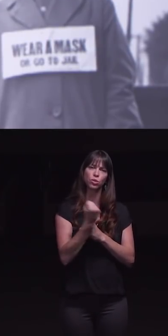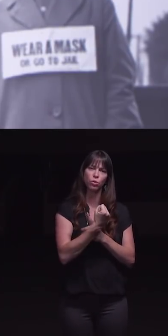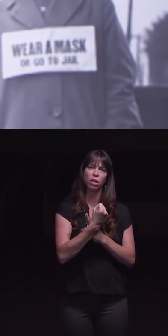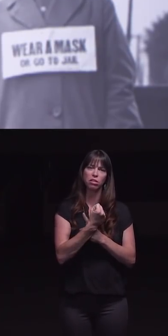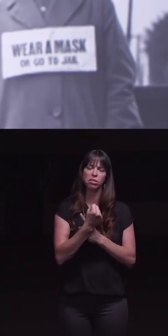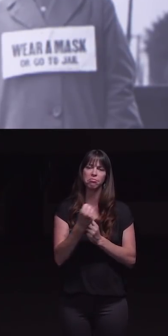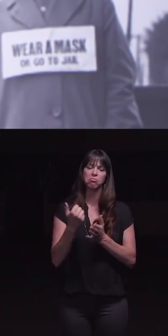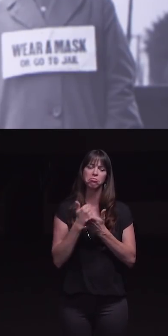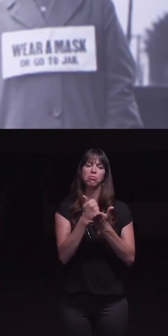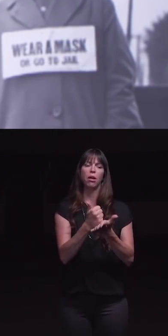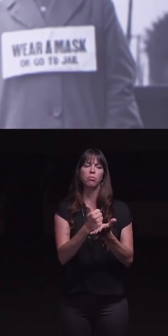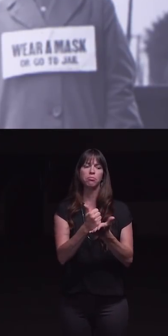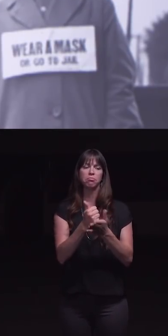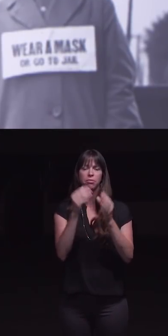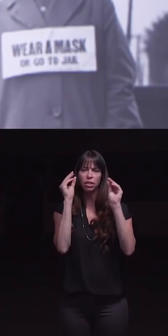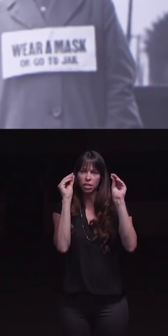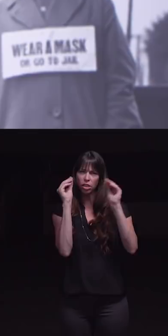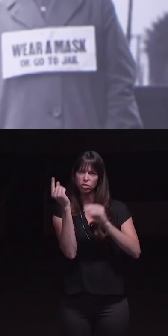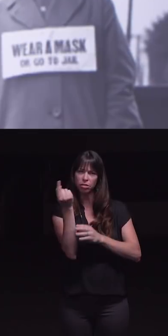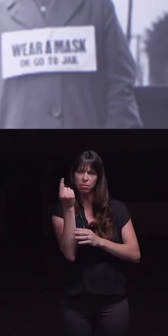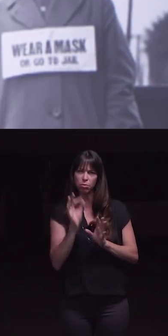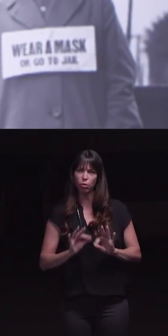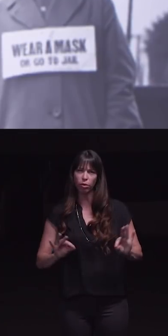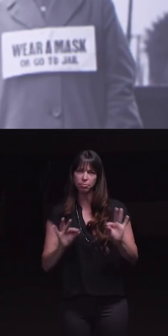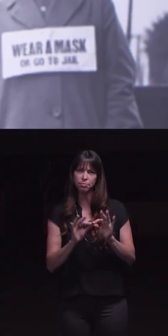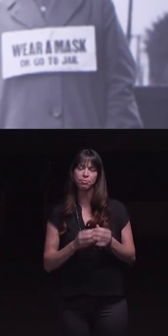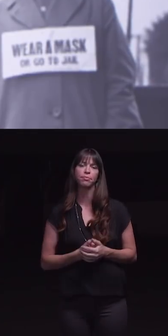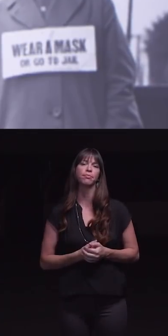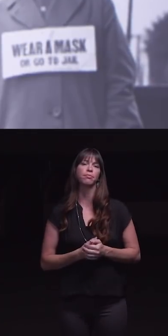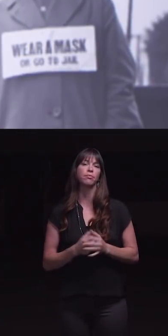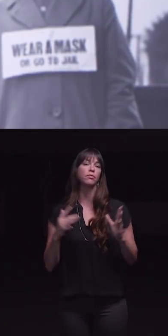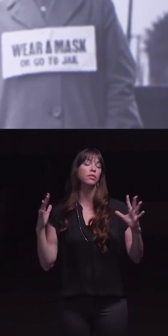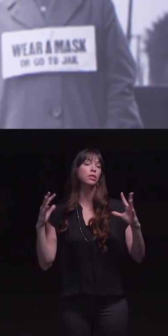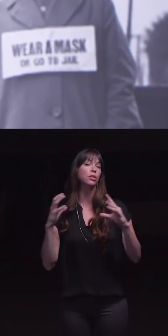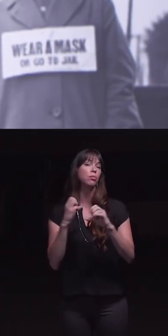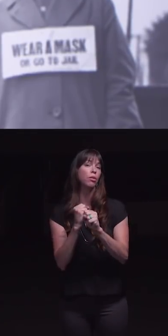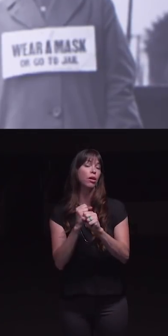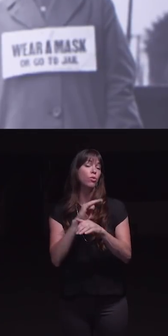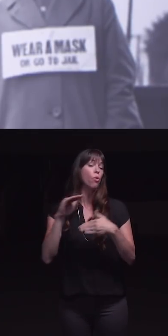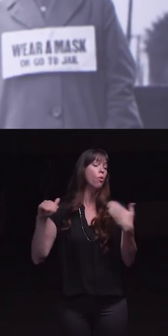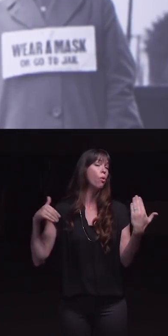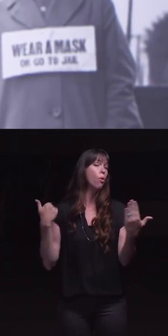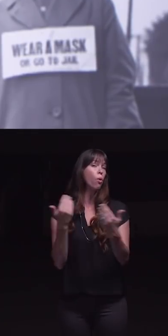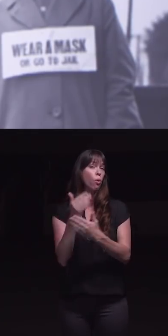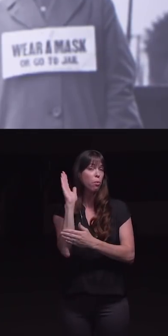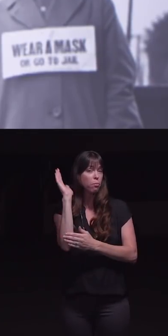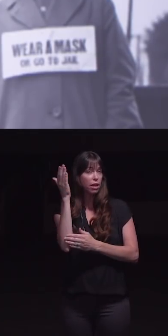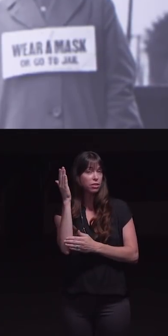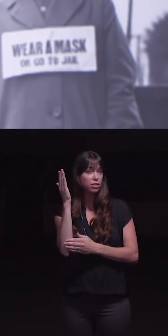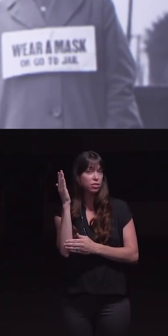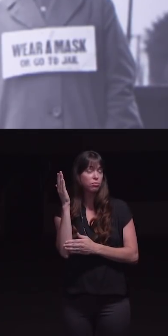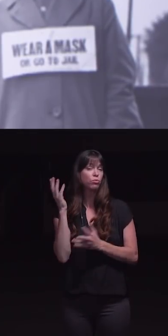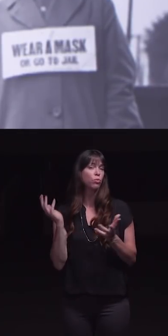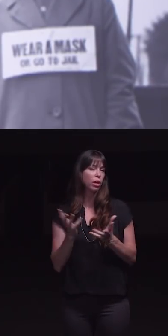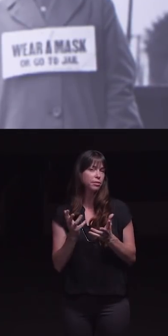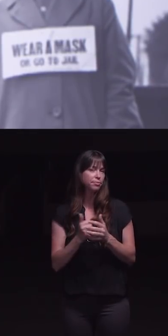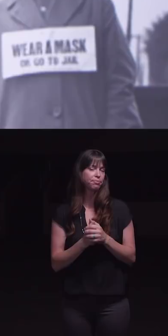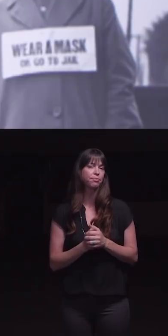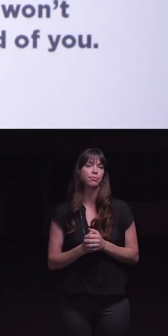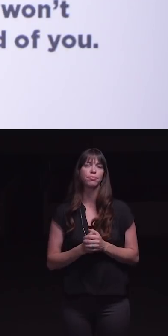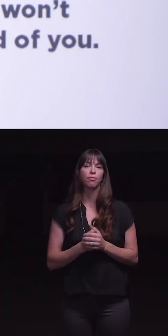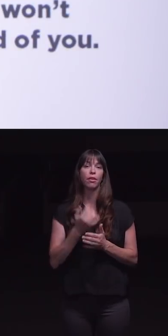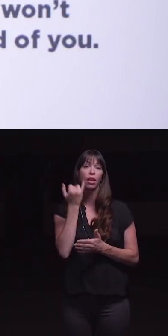an important biblical principle. And if I were to summarize the whole sermon in a single sentence, I would say